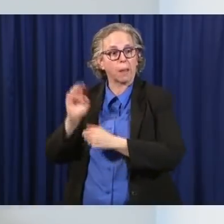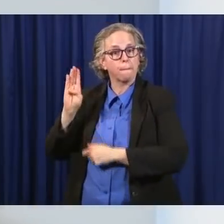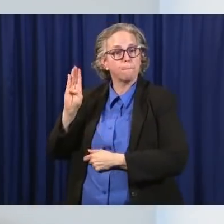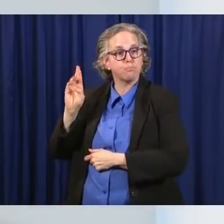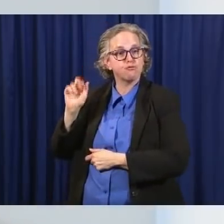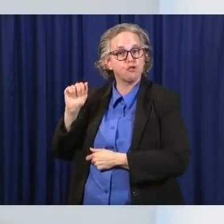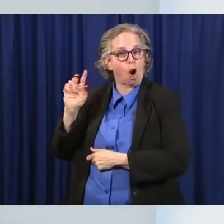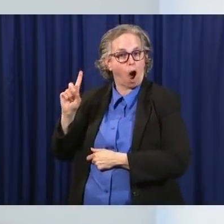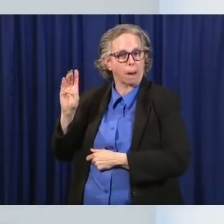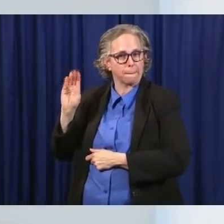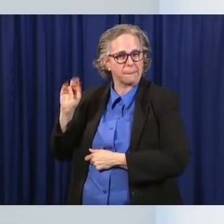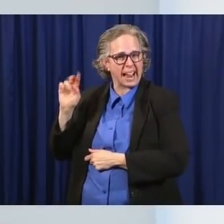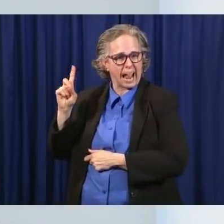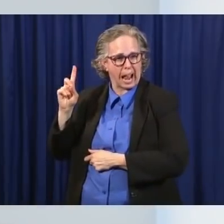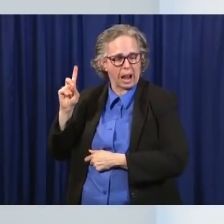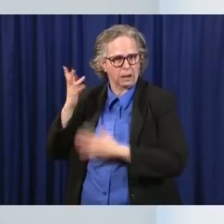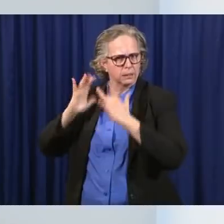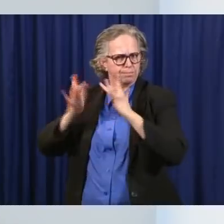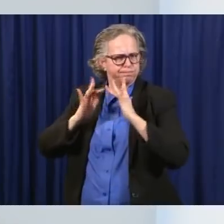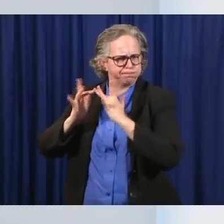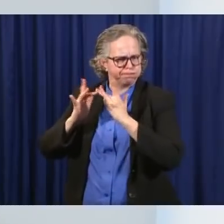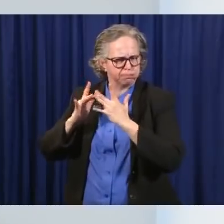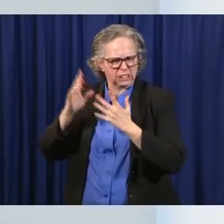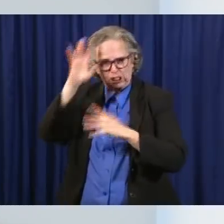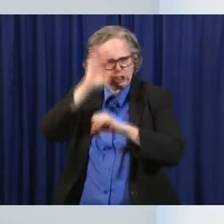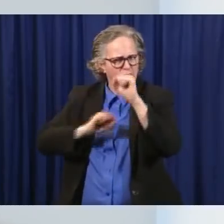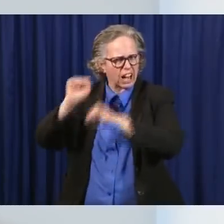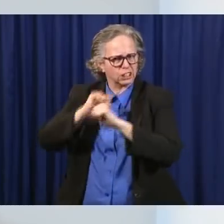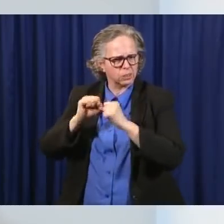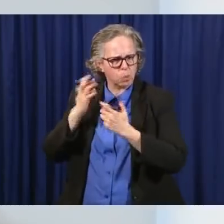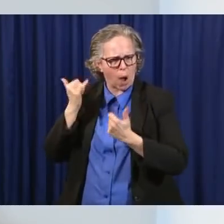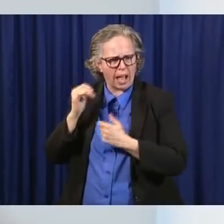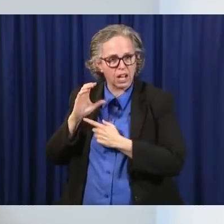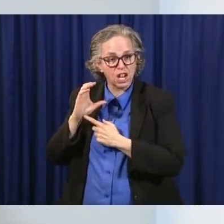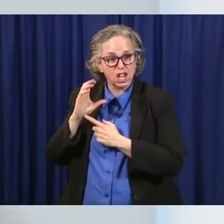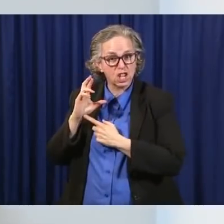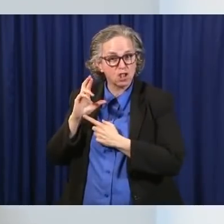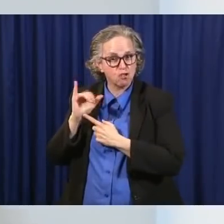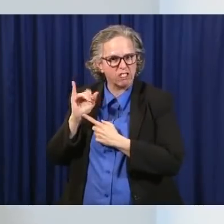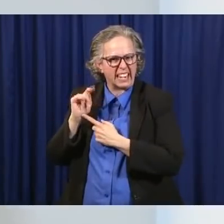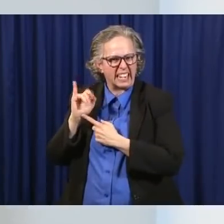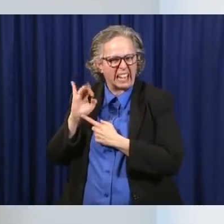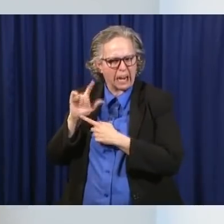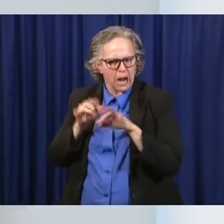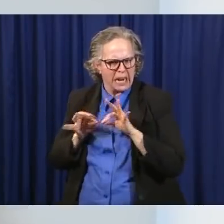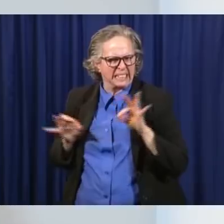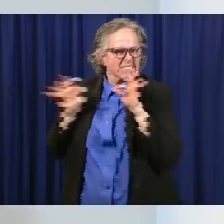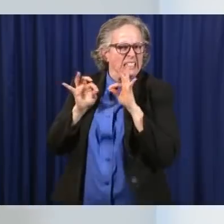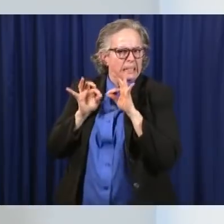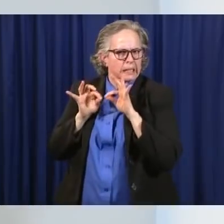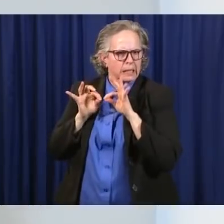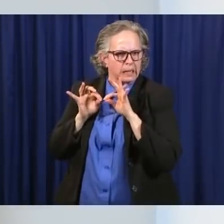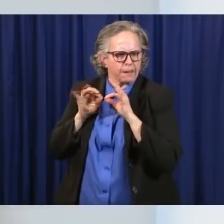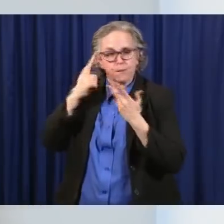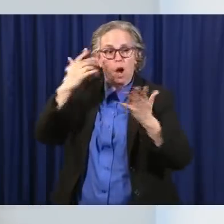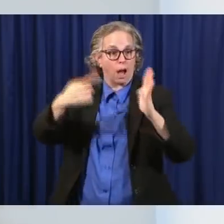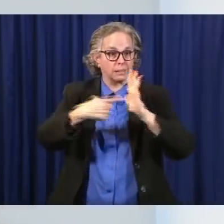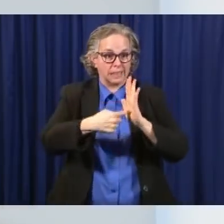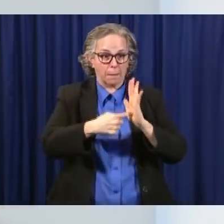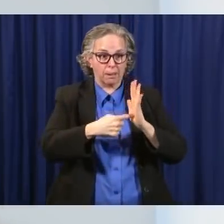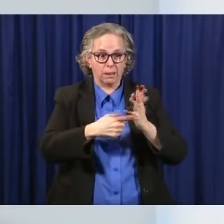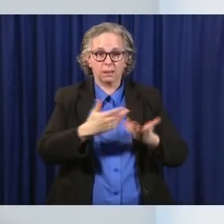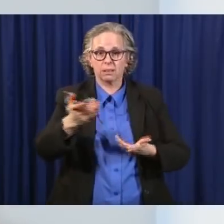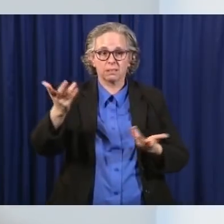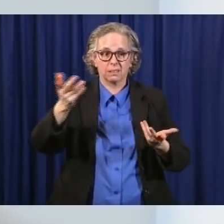not only important, it is critical. When you find yourselves in a position where telemedicine is so important, when children are